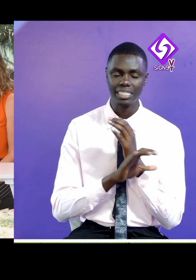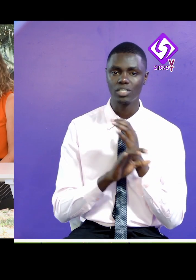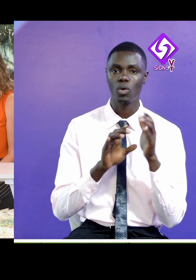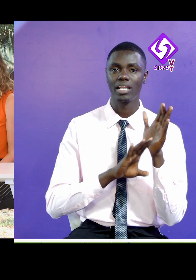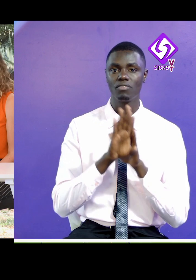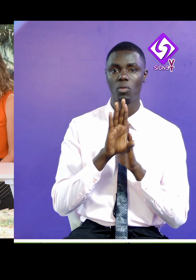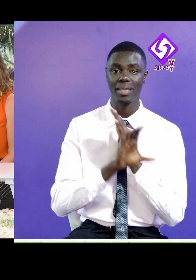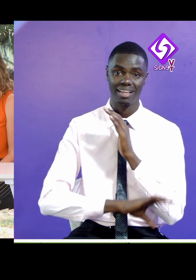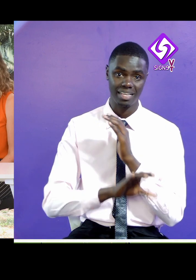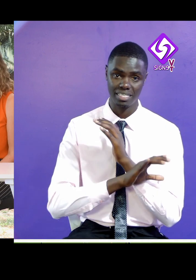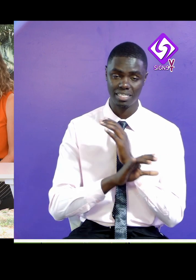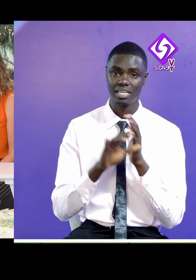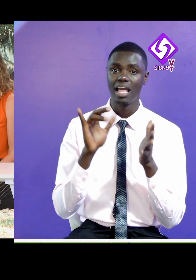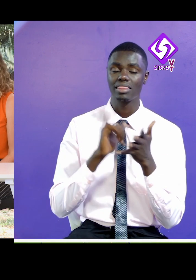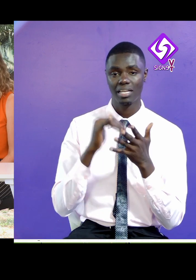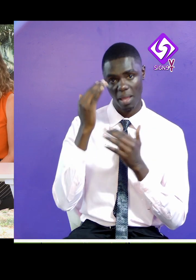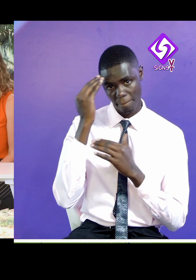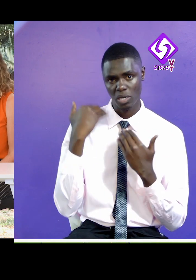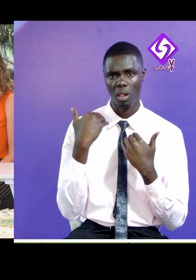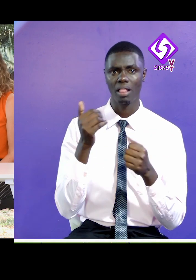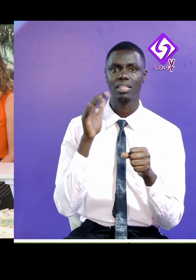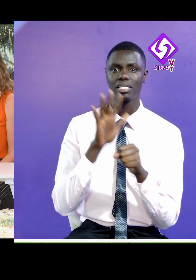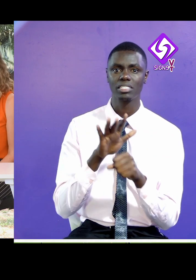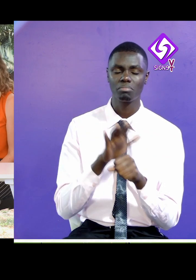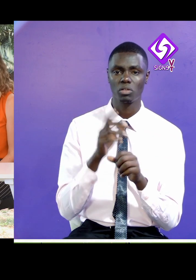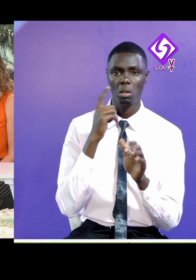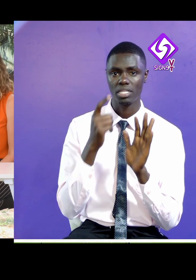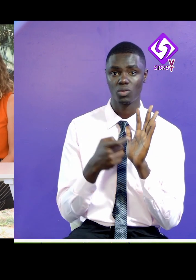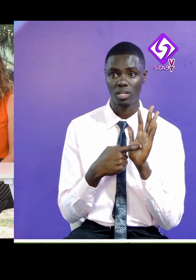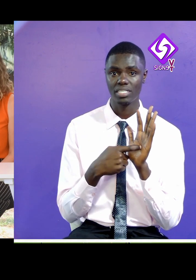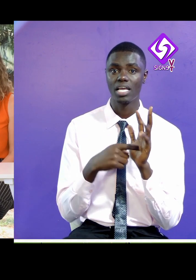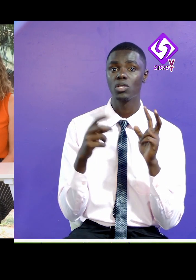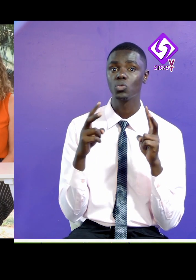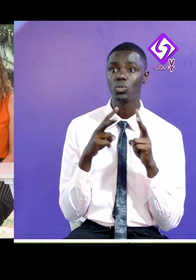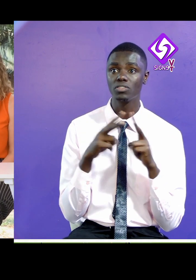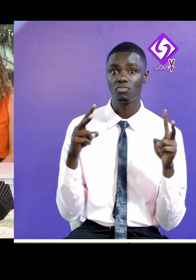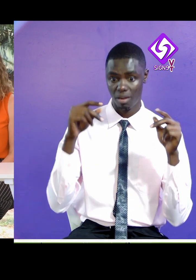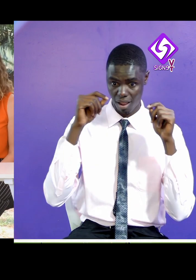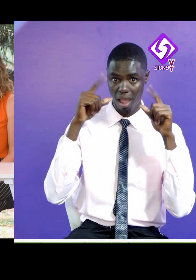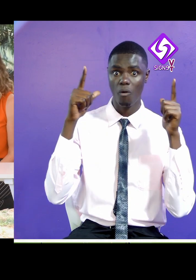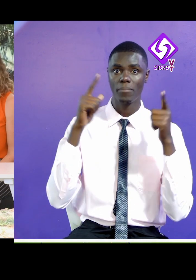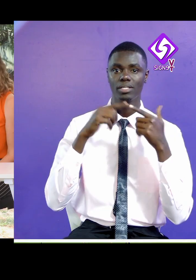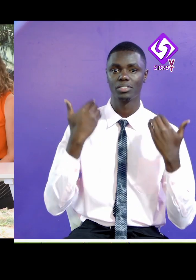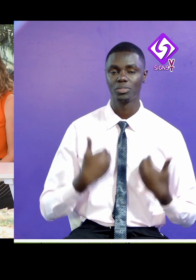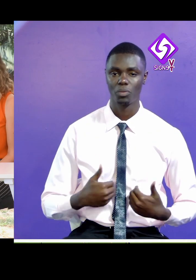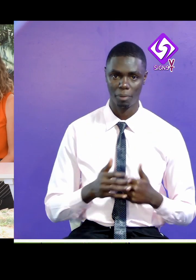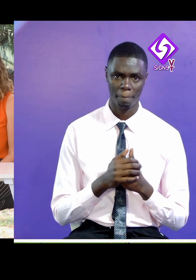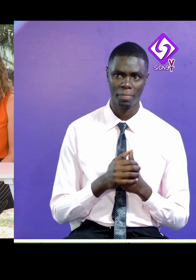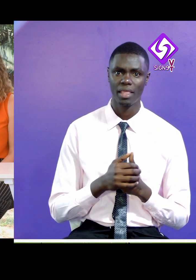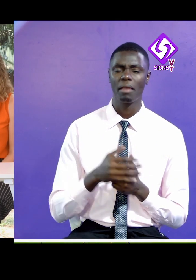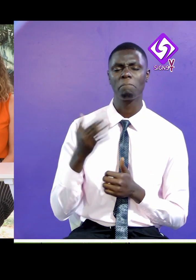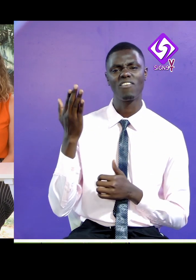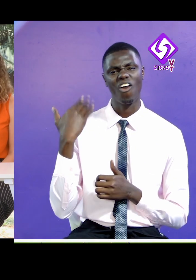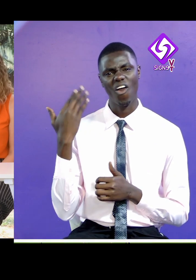country to a country that mental health is a lot more recognized, it was very eye opening for me. I